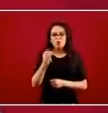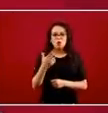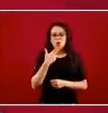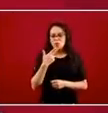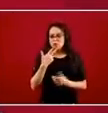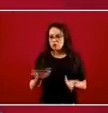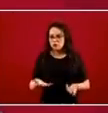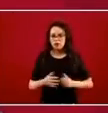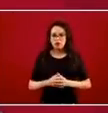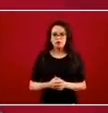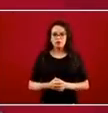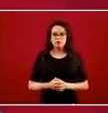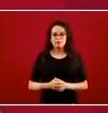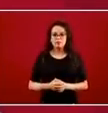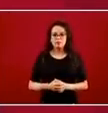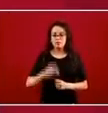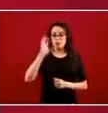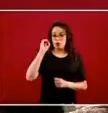tests.